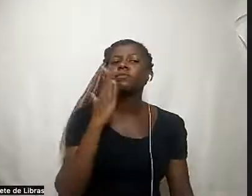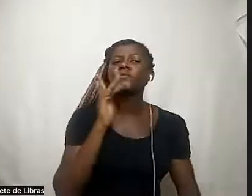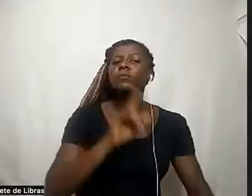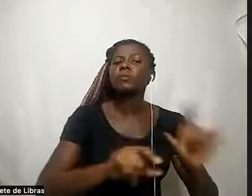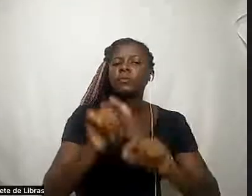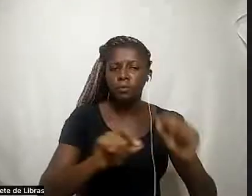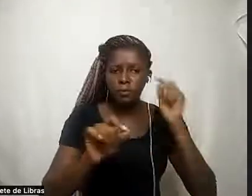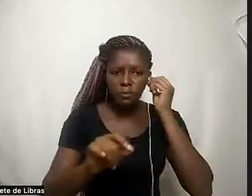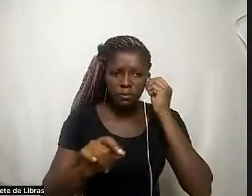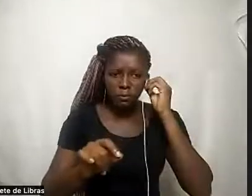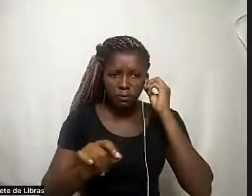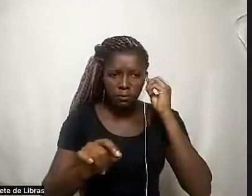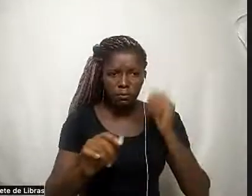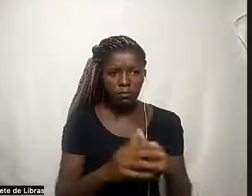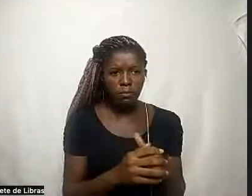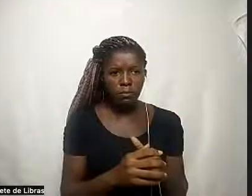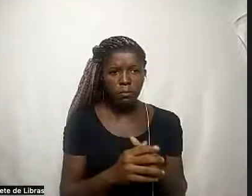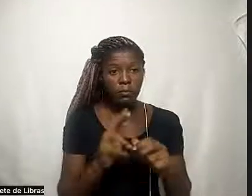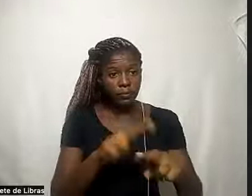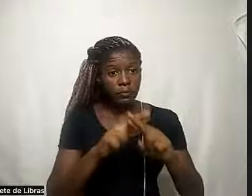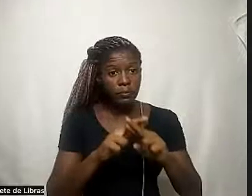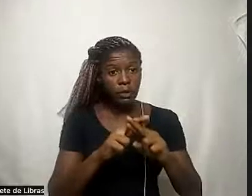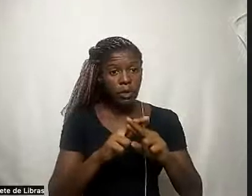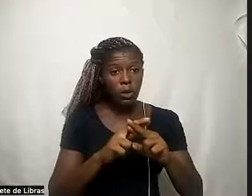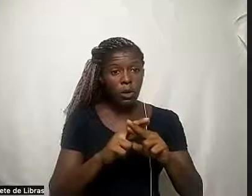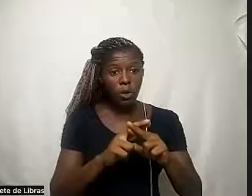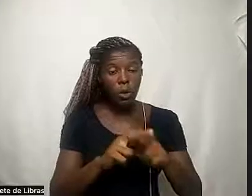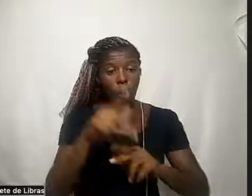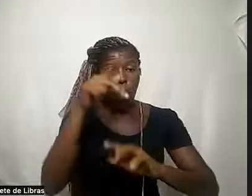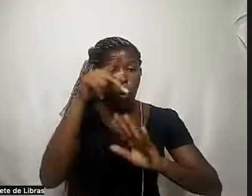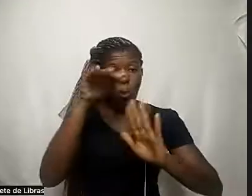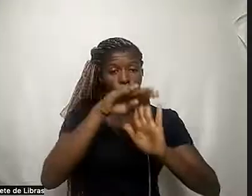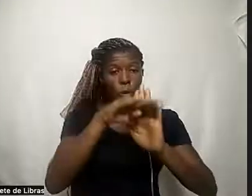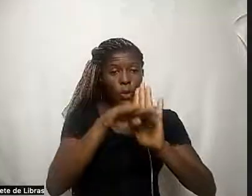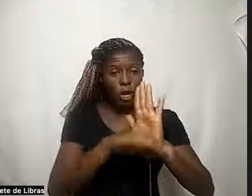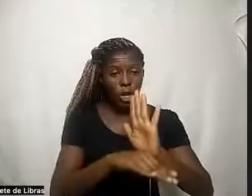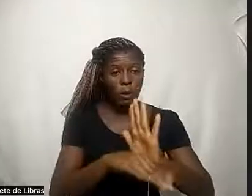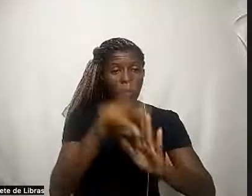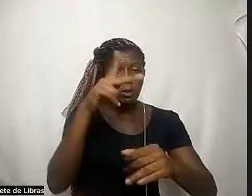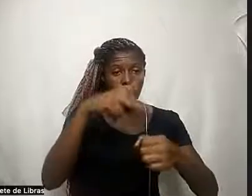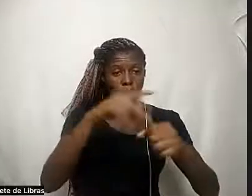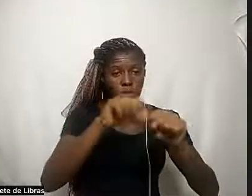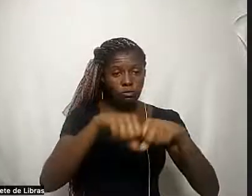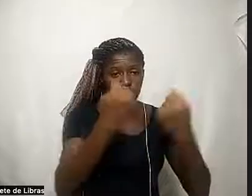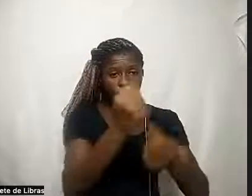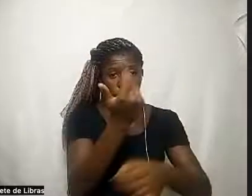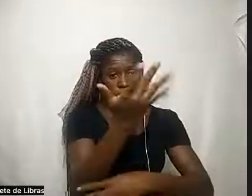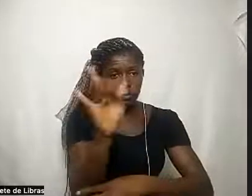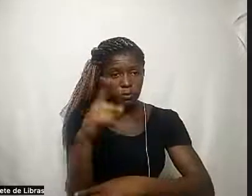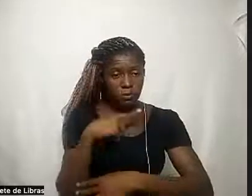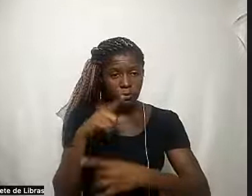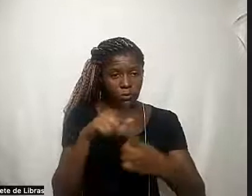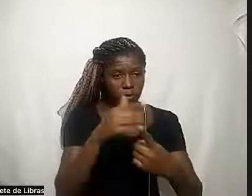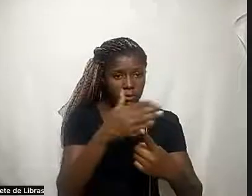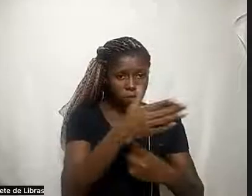So, and we consider that these figures, they multiply. After the projects are developed, there are